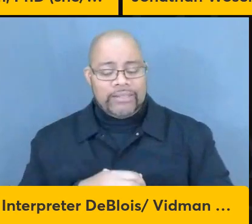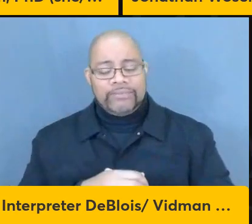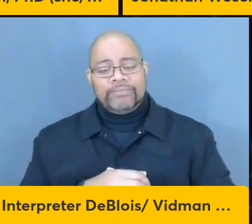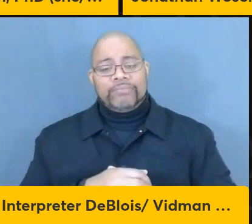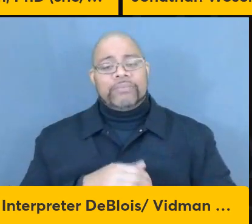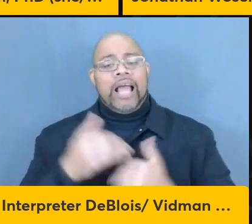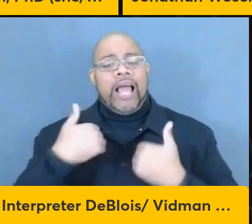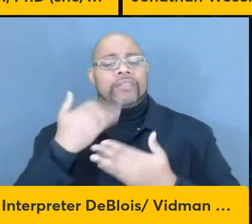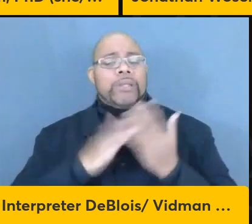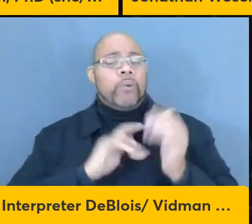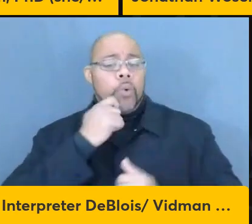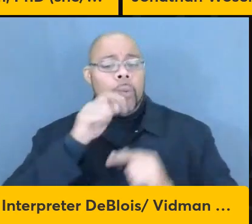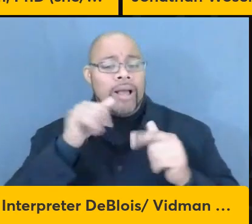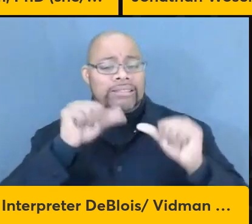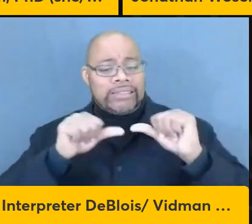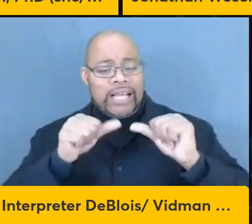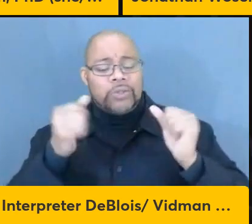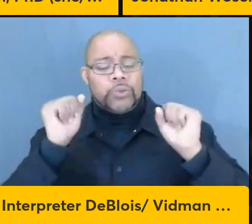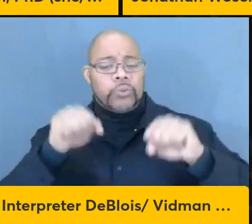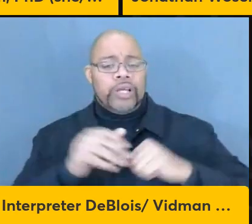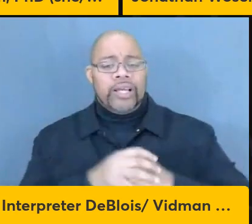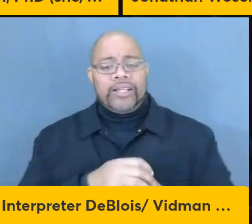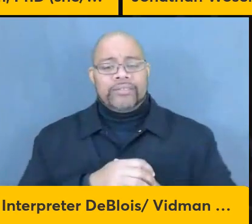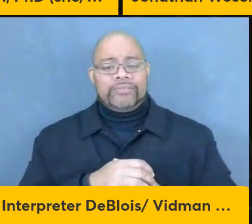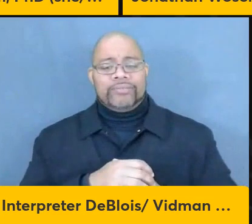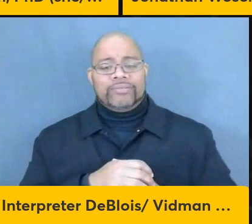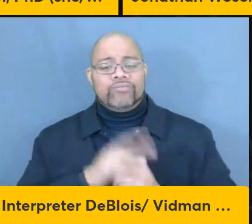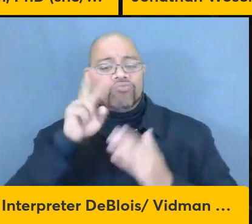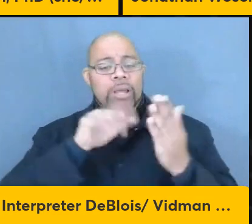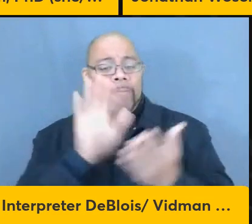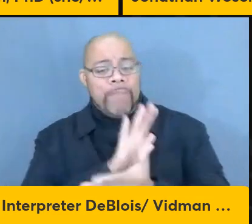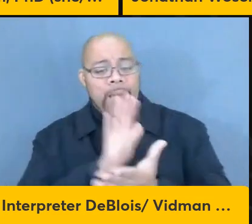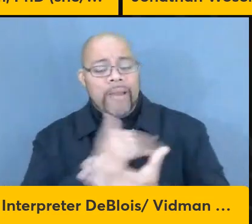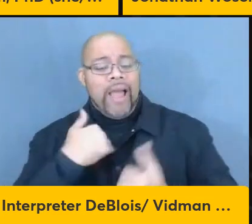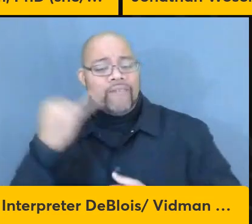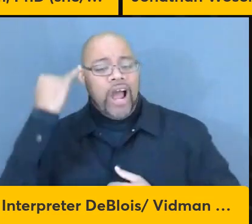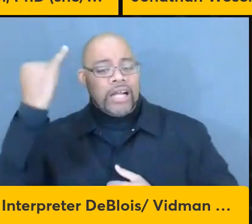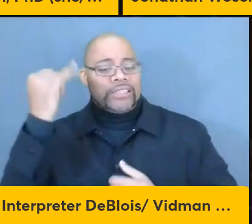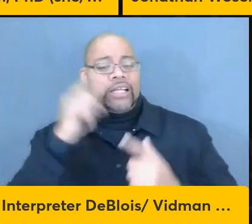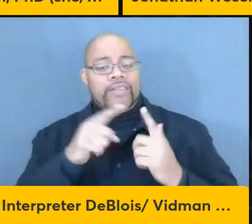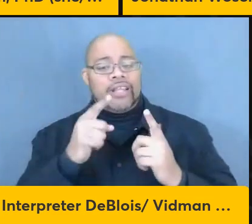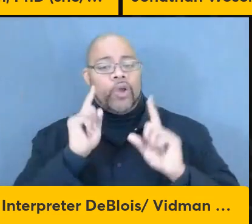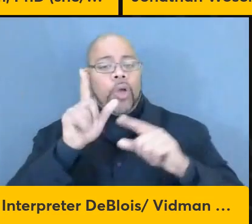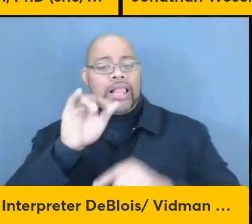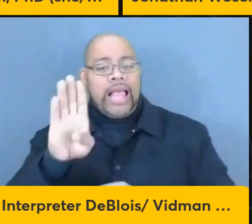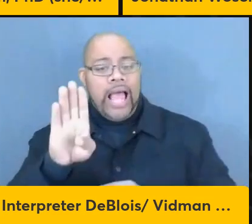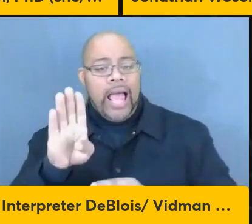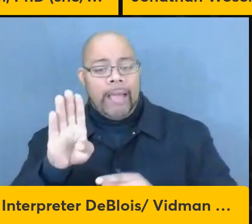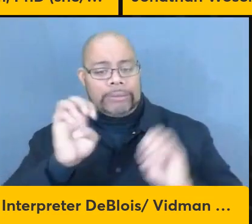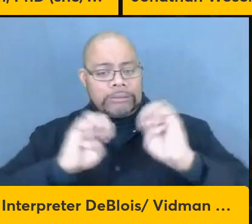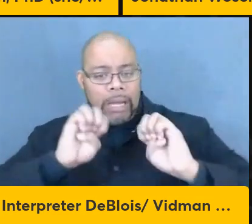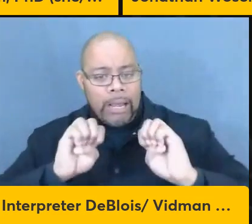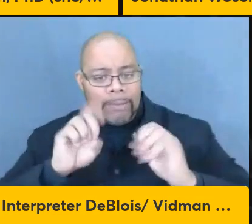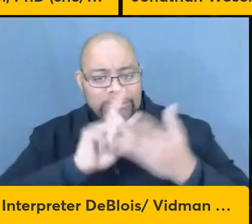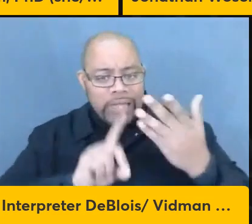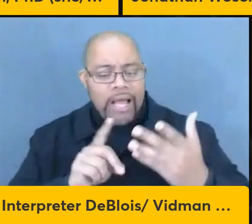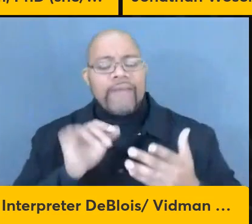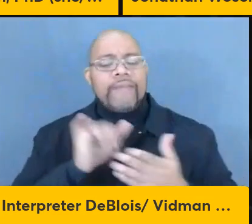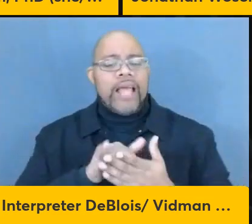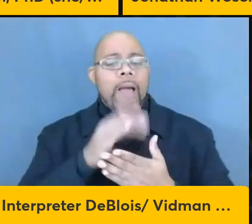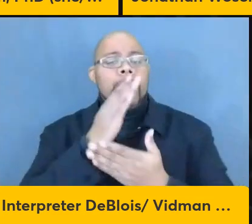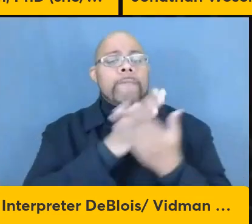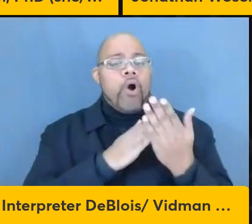There is something cool about science where you can, read a paper, have an idea, and then run into the lab and design an experiment. So that